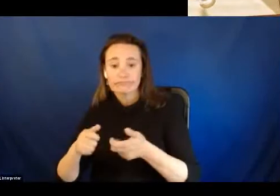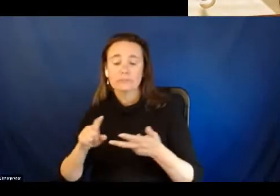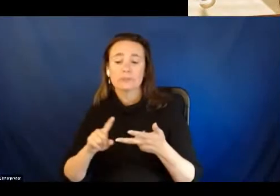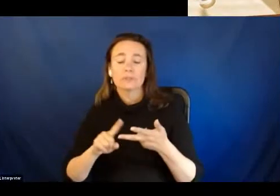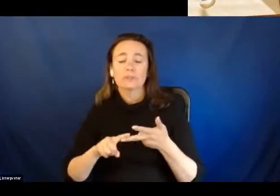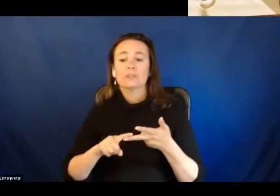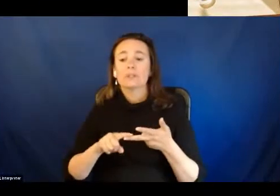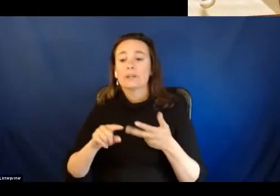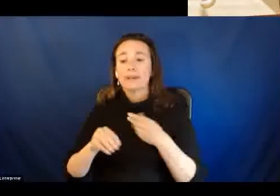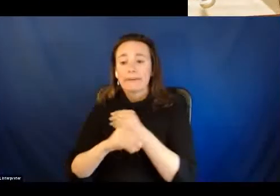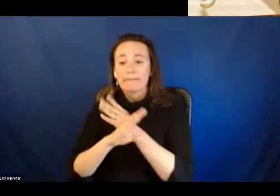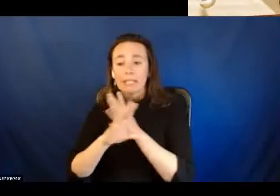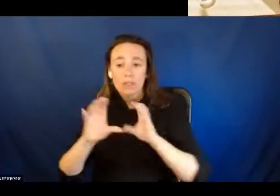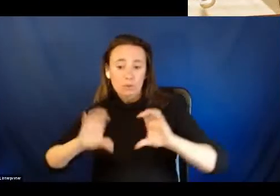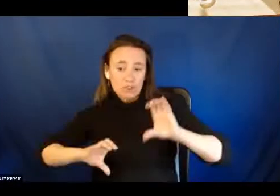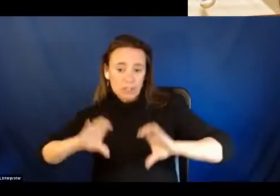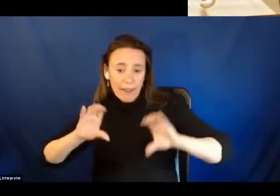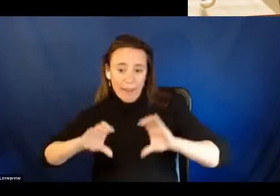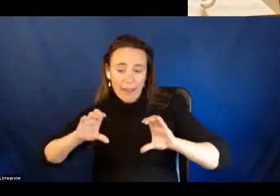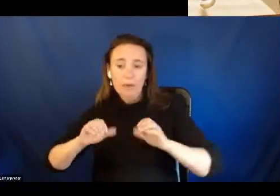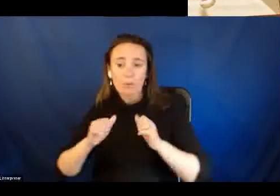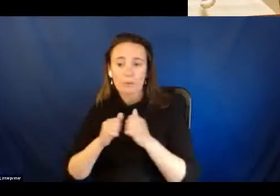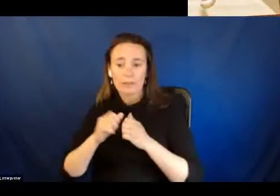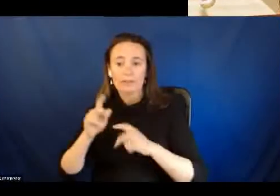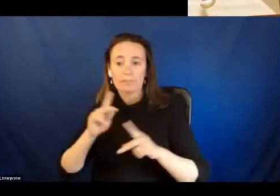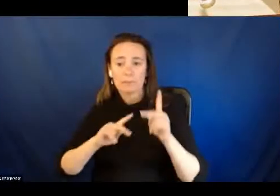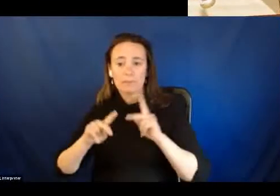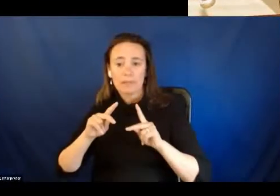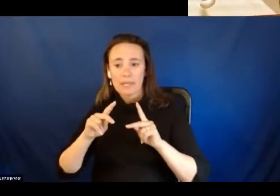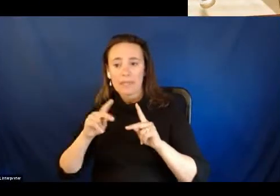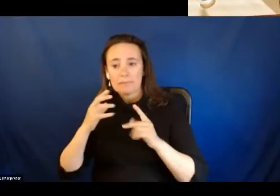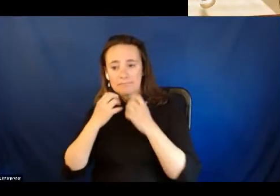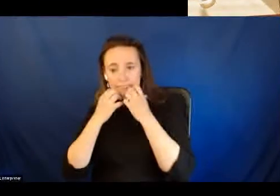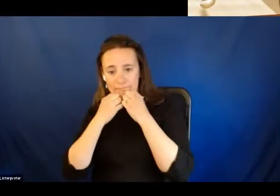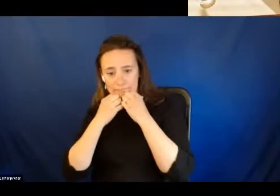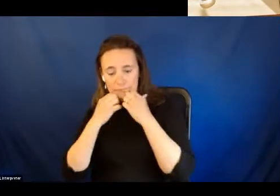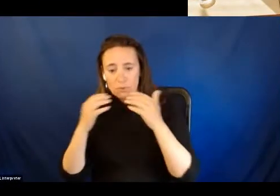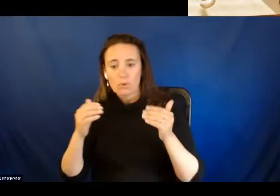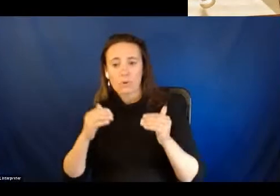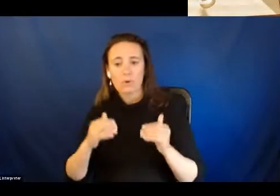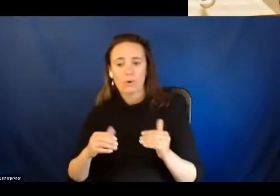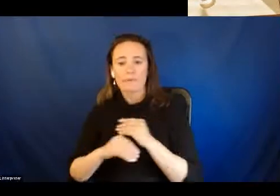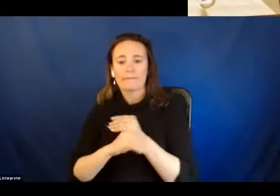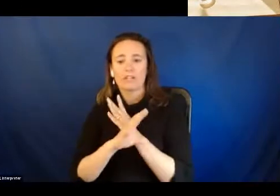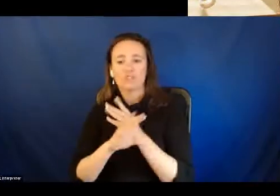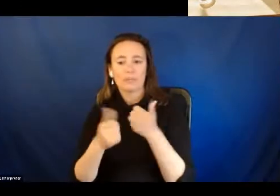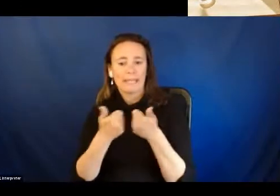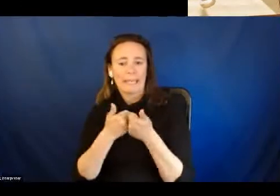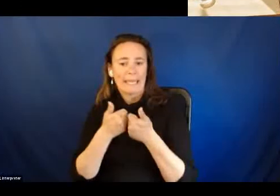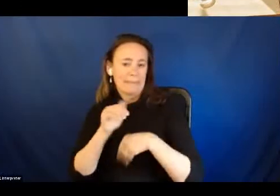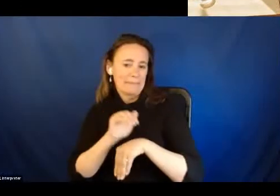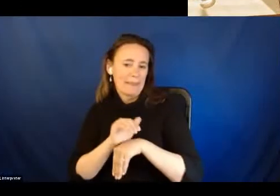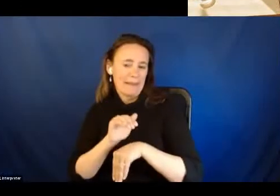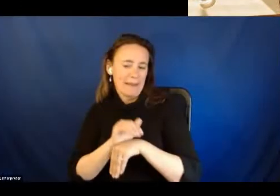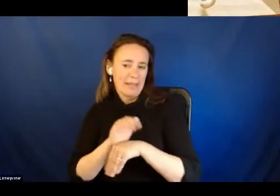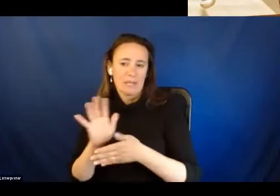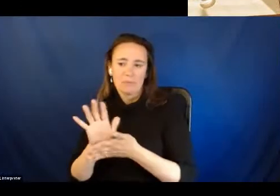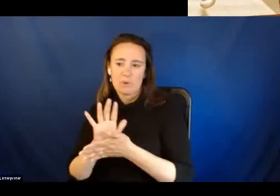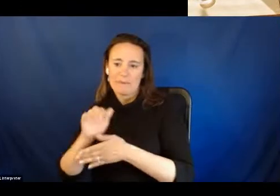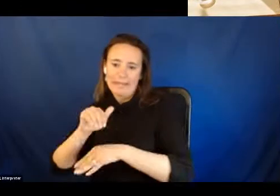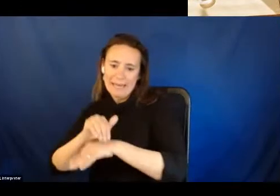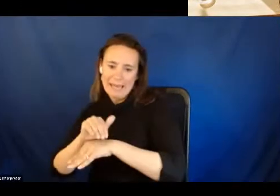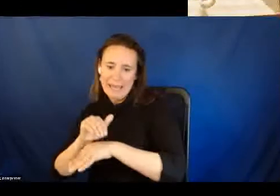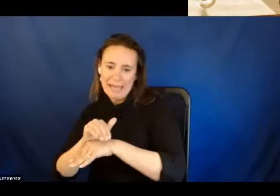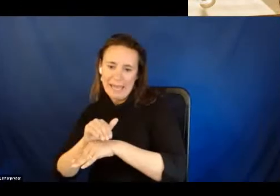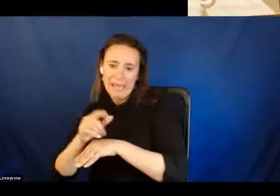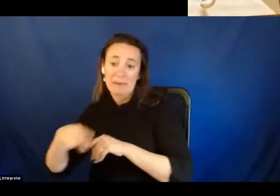they care about. And they can do virtual game nights and movie nights. I'm also going to shamelessly plug my coworkers, Marley,